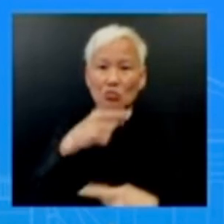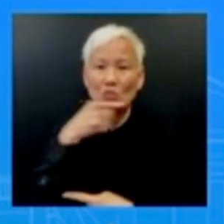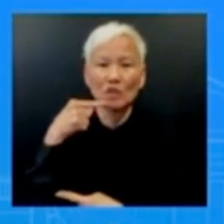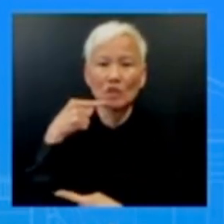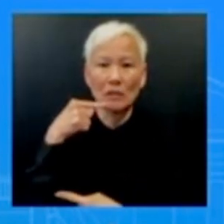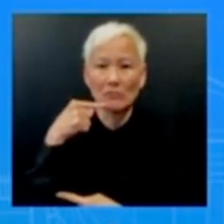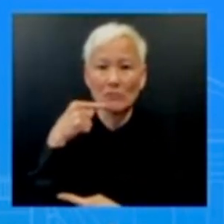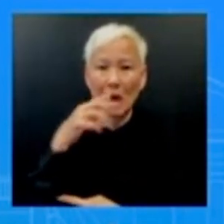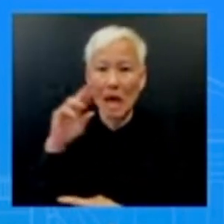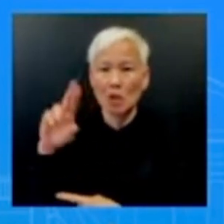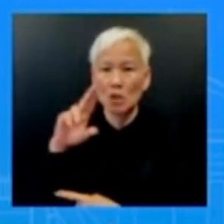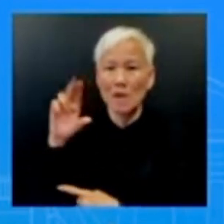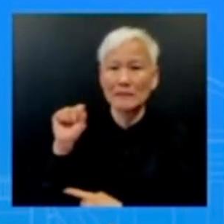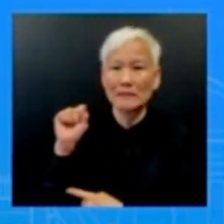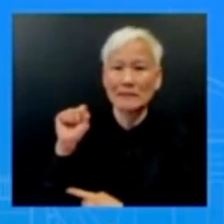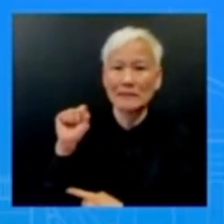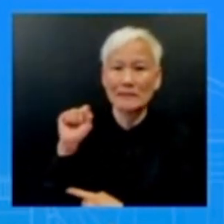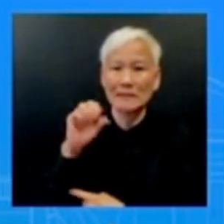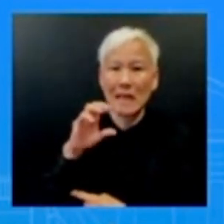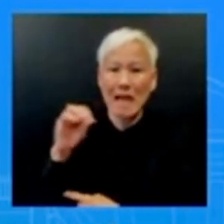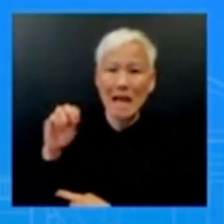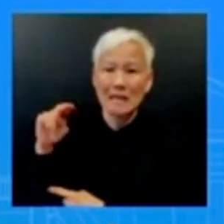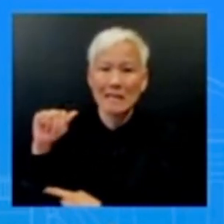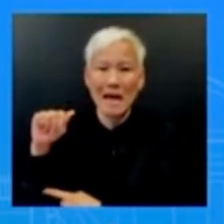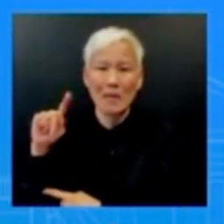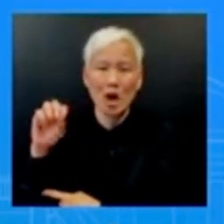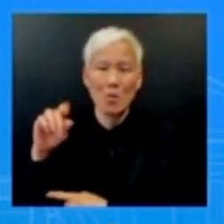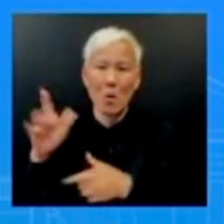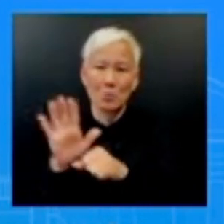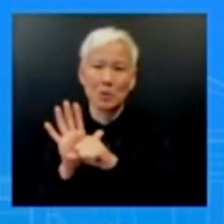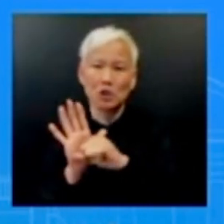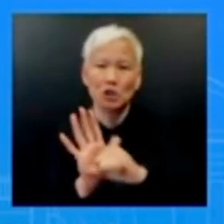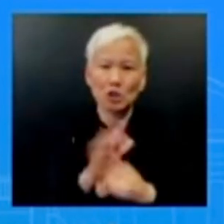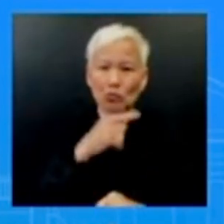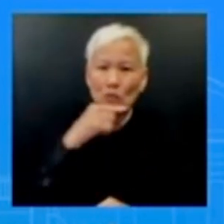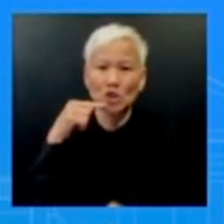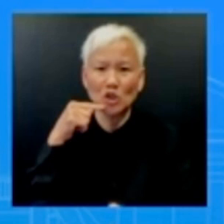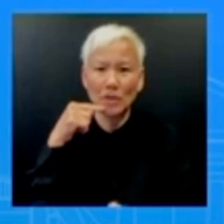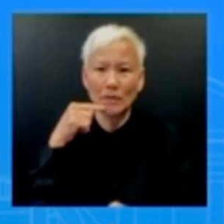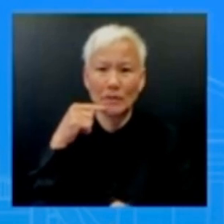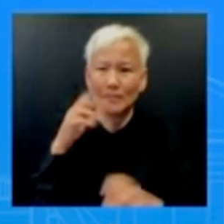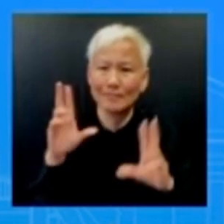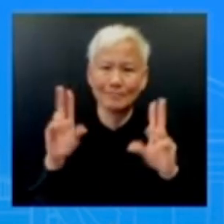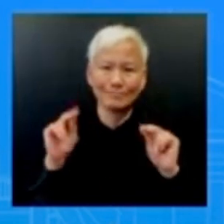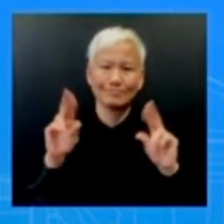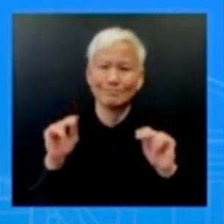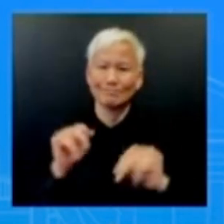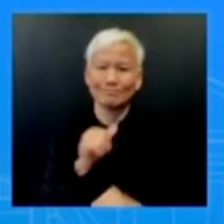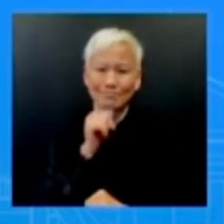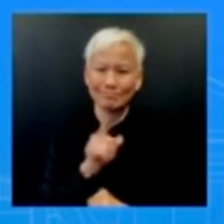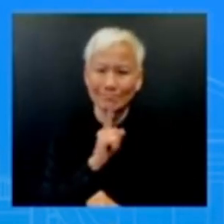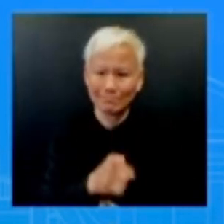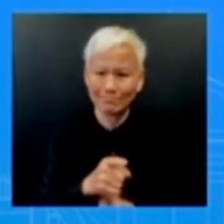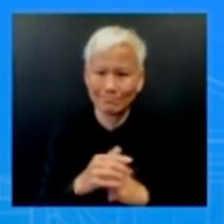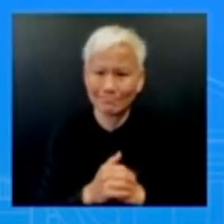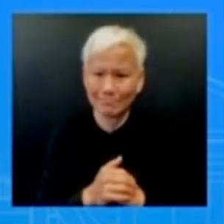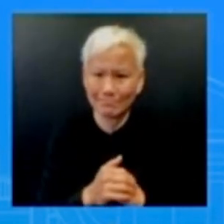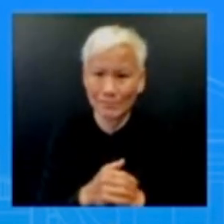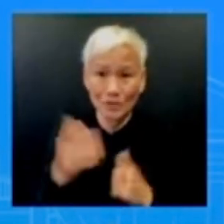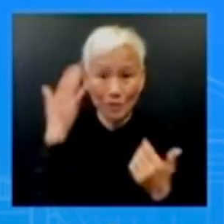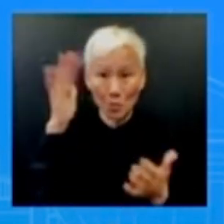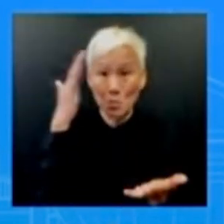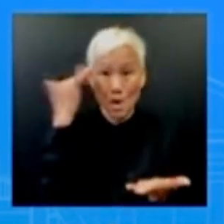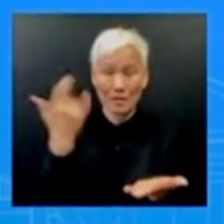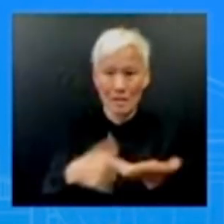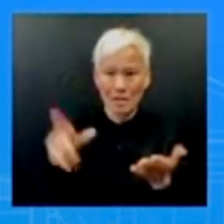pushing Russia, which, of course, is nonsense. I can't speak for President Xi and why he hasn't moved in this direction. I would just reiterate here from the